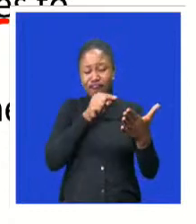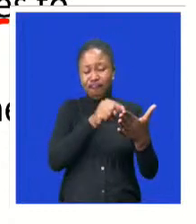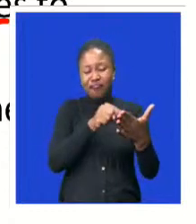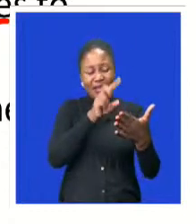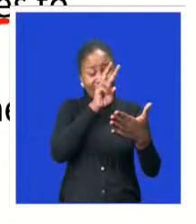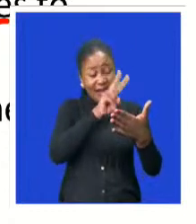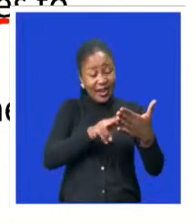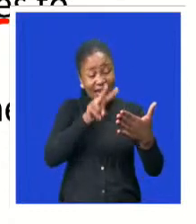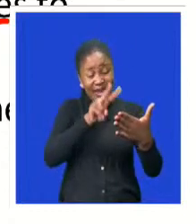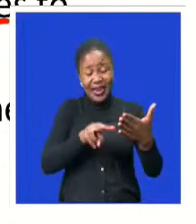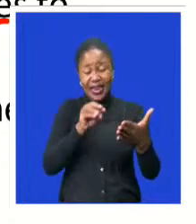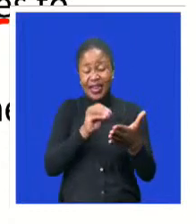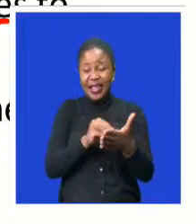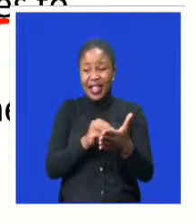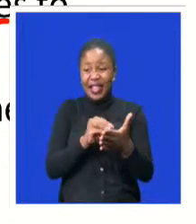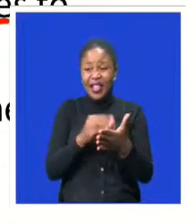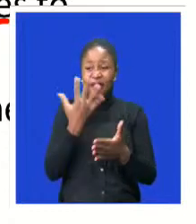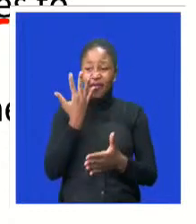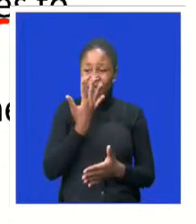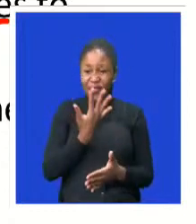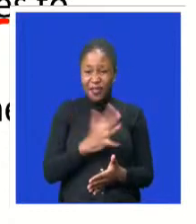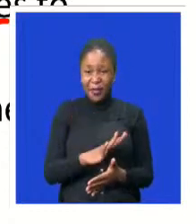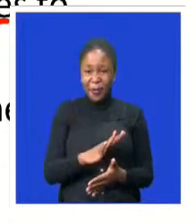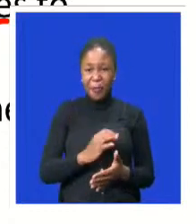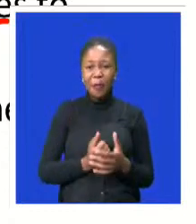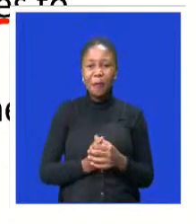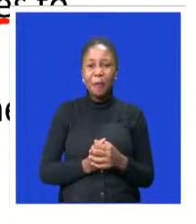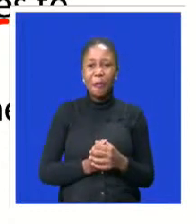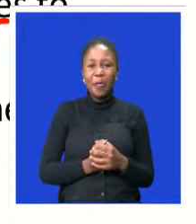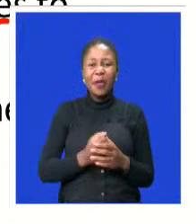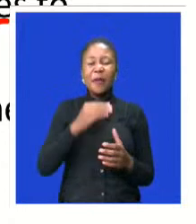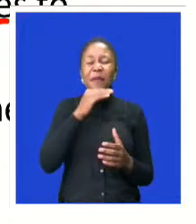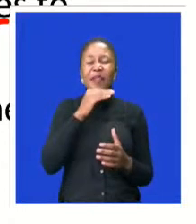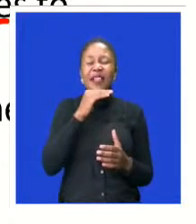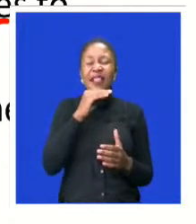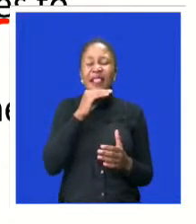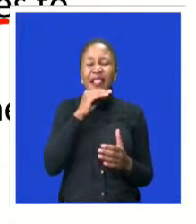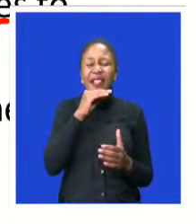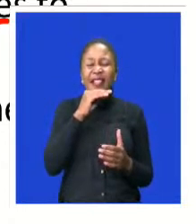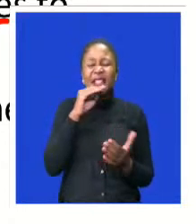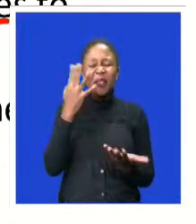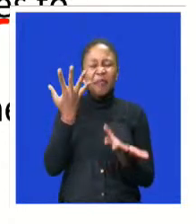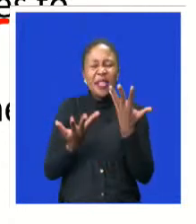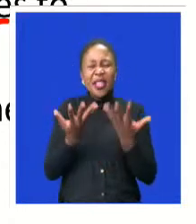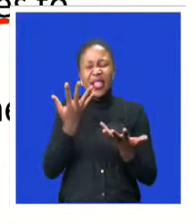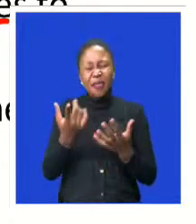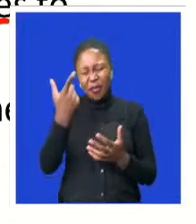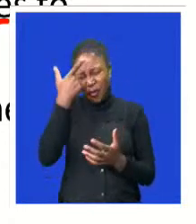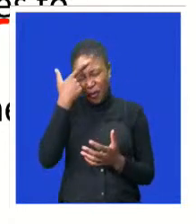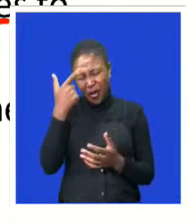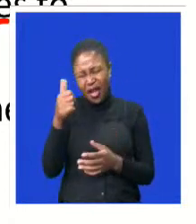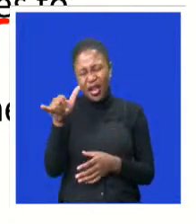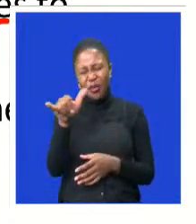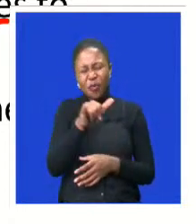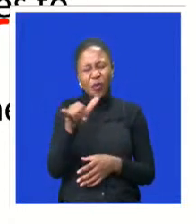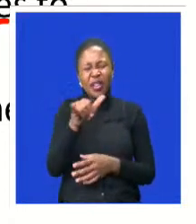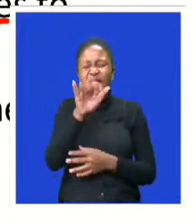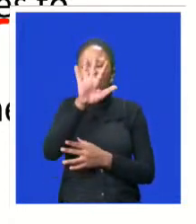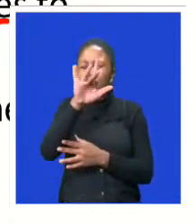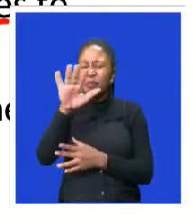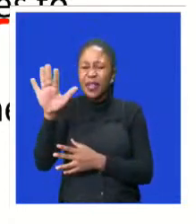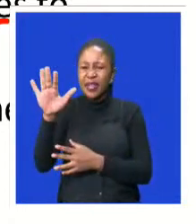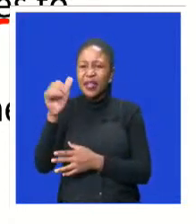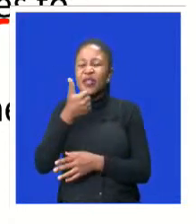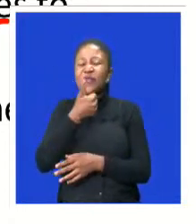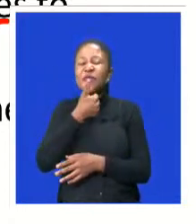a particular topic, and you know the spelling that is used in those in that